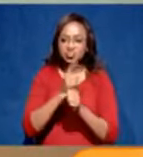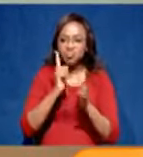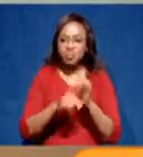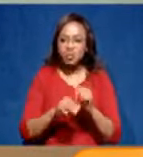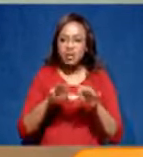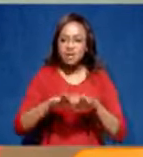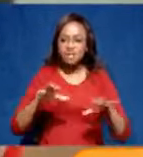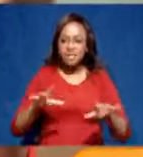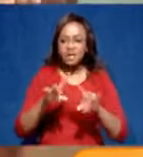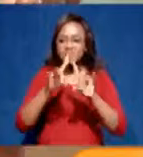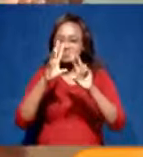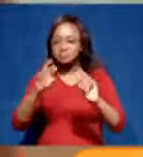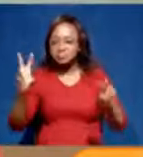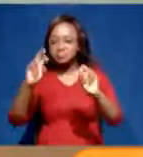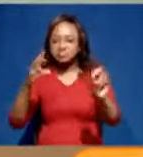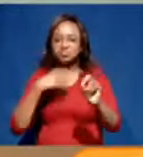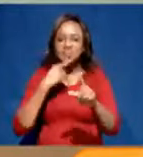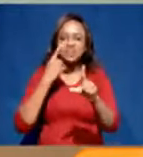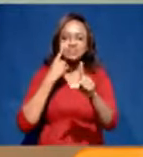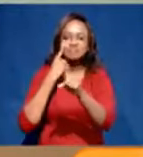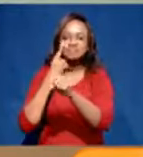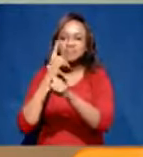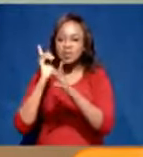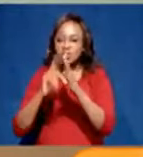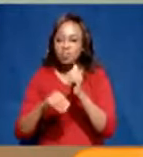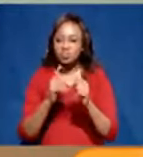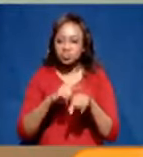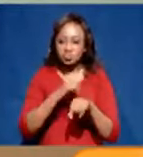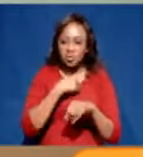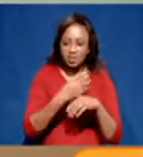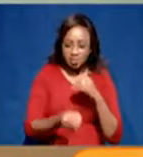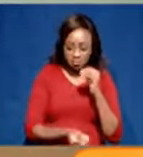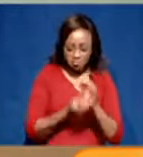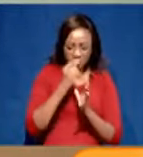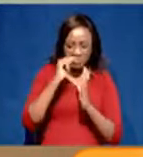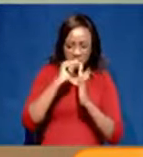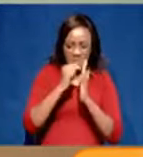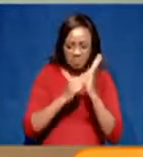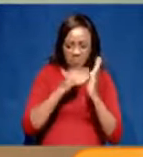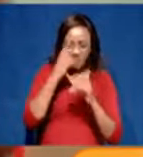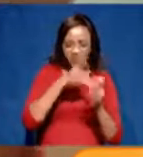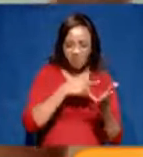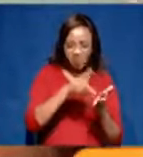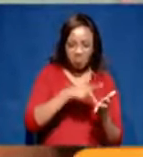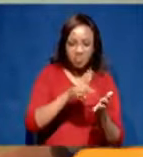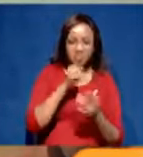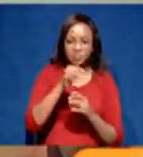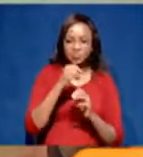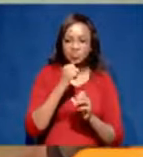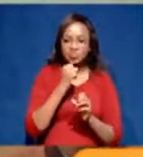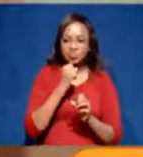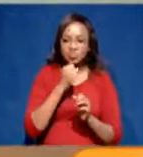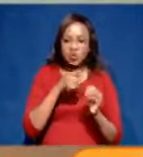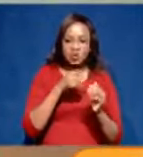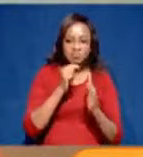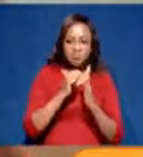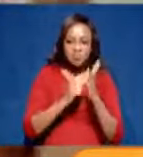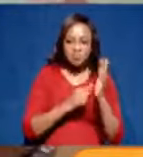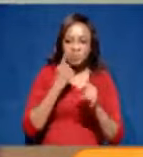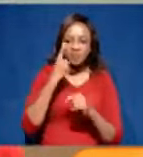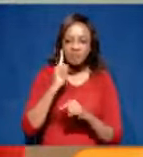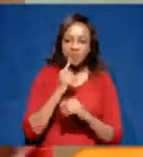market sounding? Checking what is there. So that even when you develop your specs for procurement, you are developing for things that you know are there. You don't